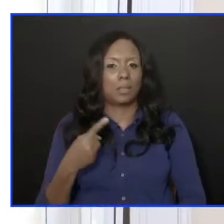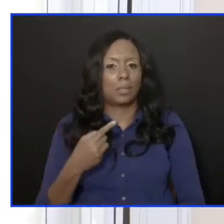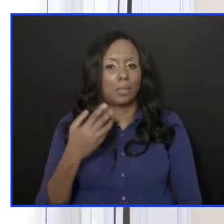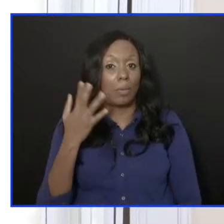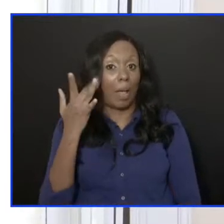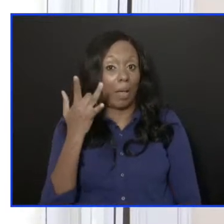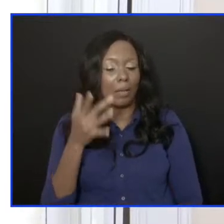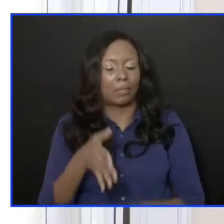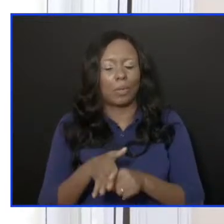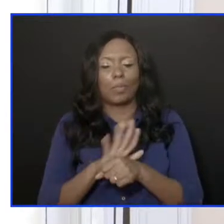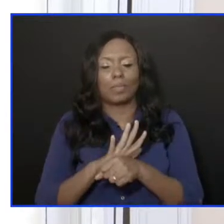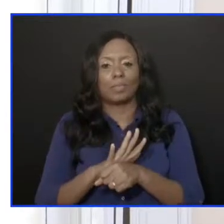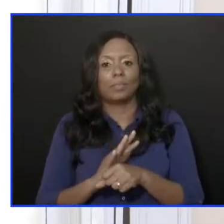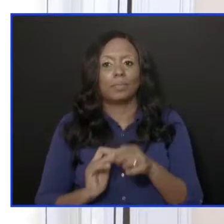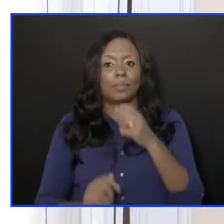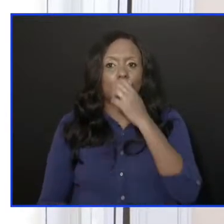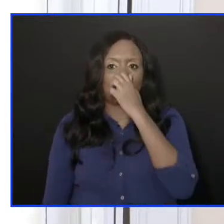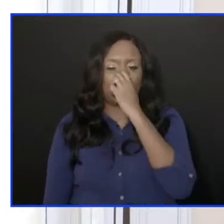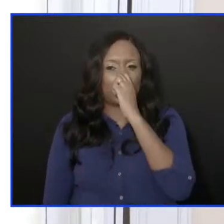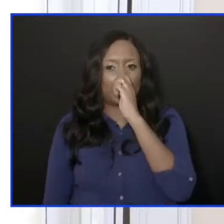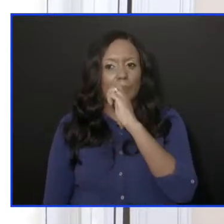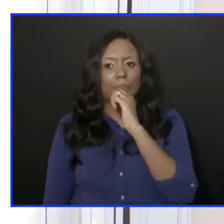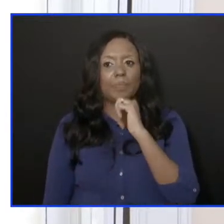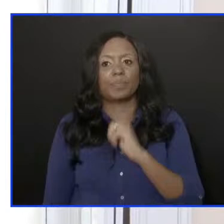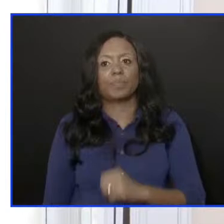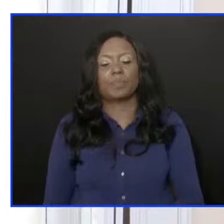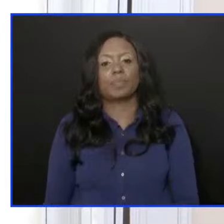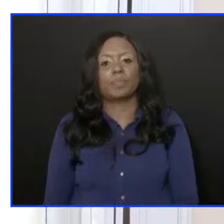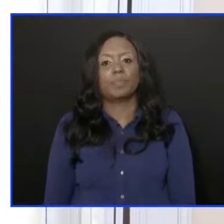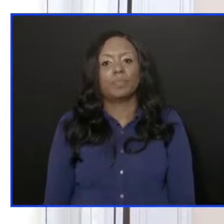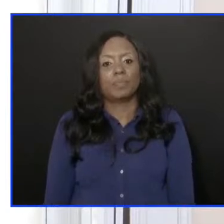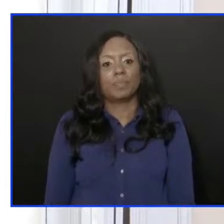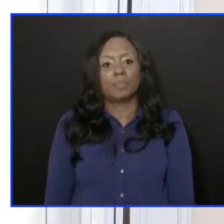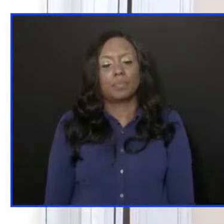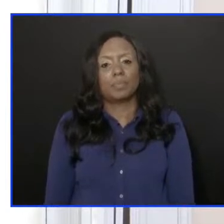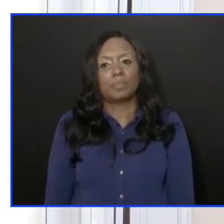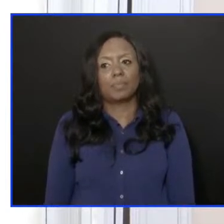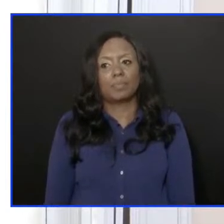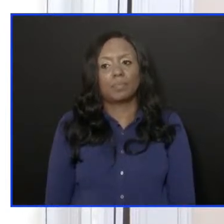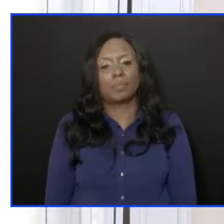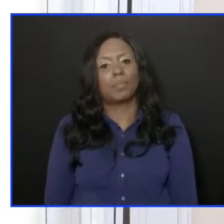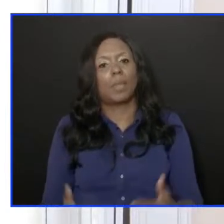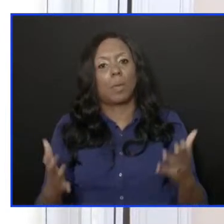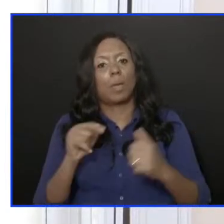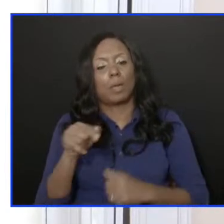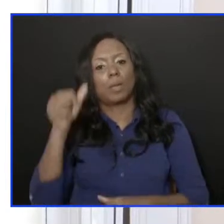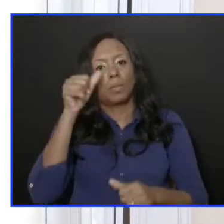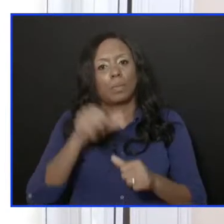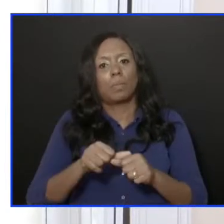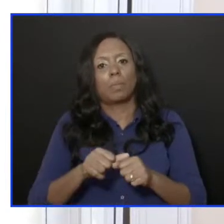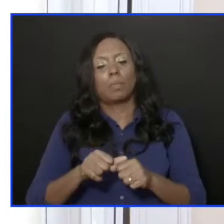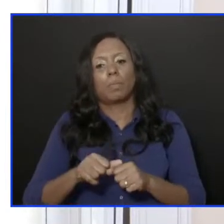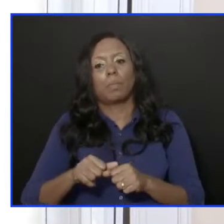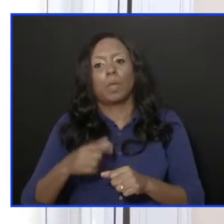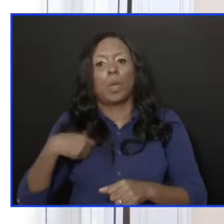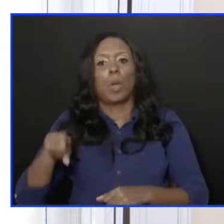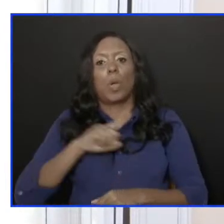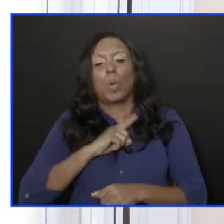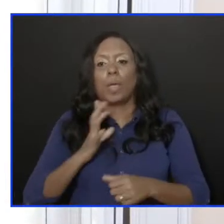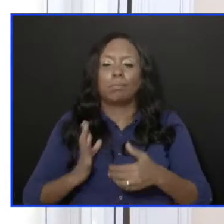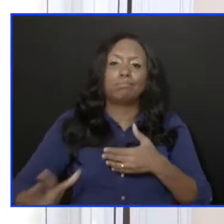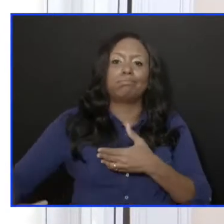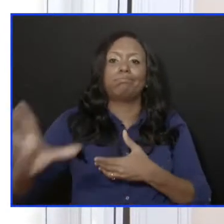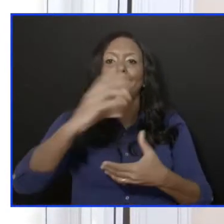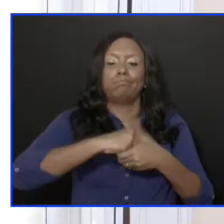time. I only ask, therefore, that we remember that we are all in this together. As we face this